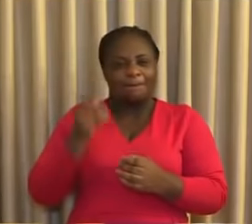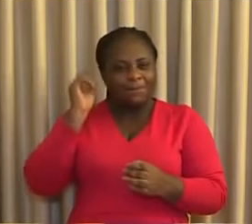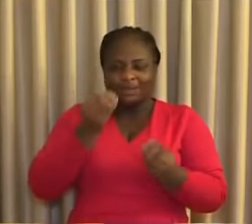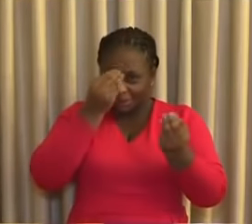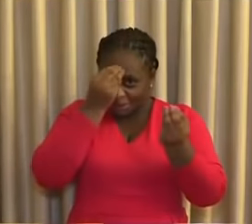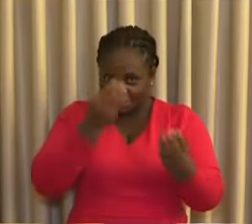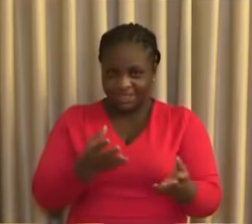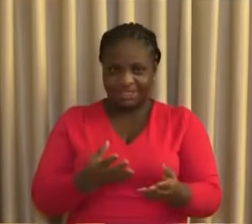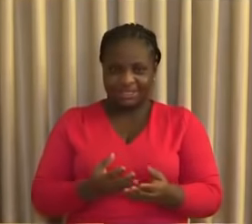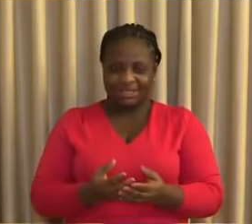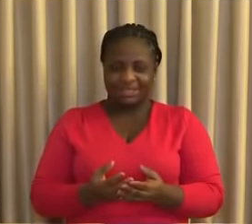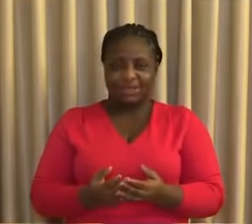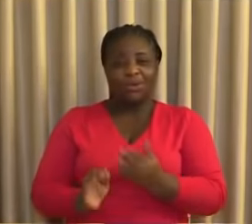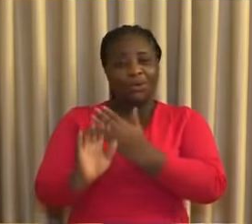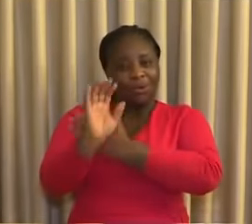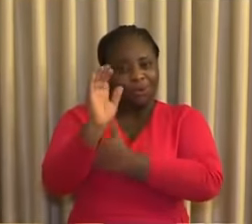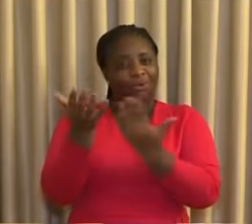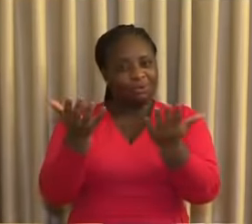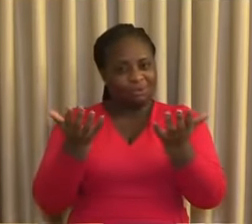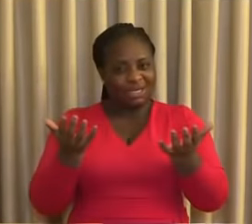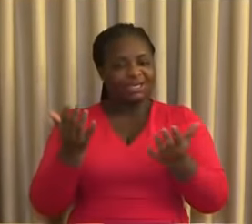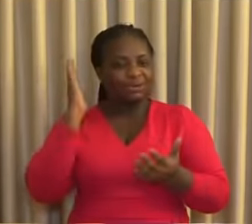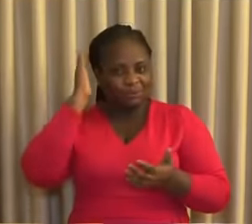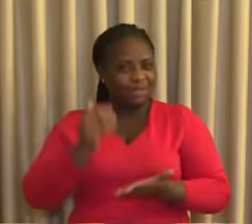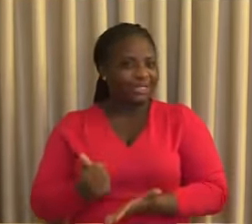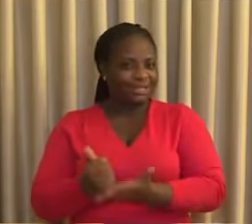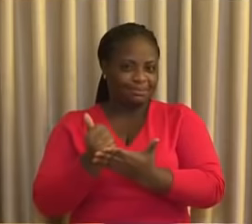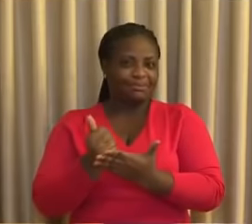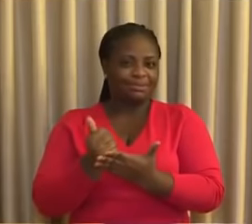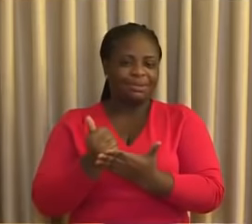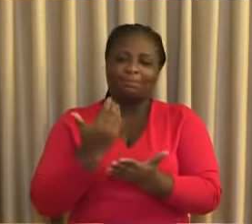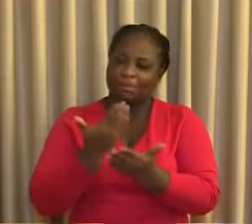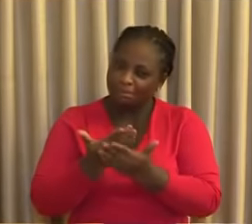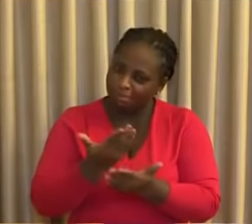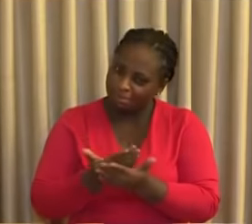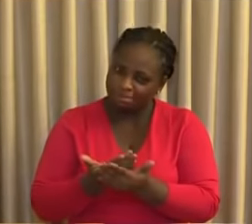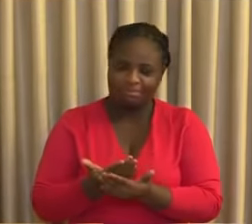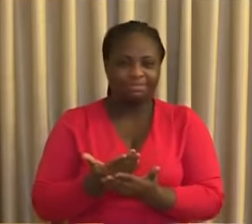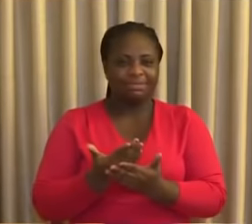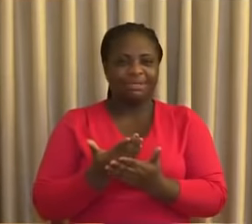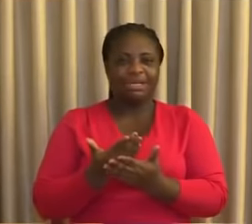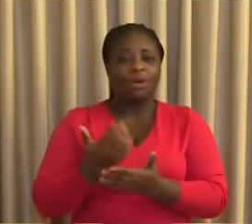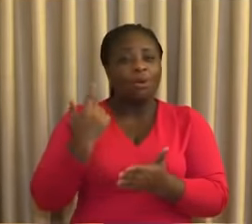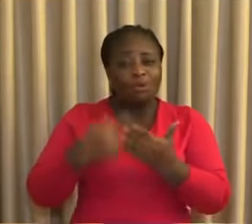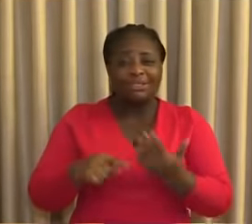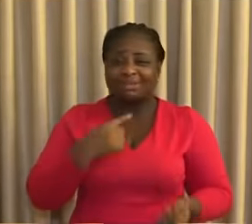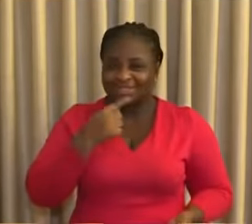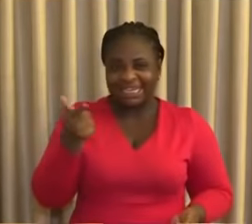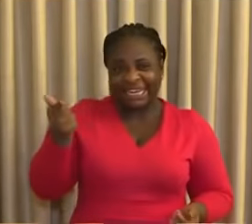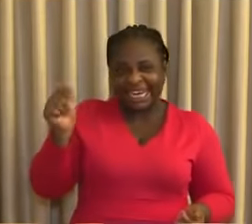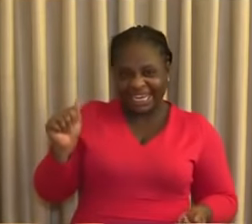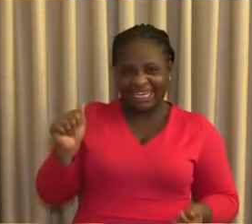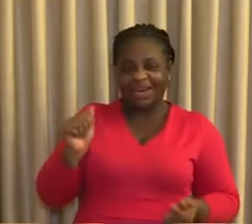adaroma ebeboye mi panyefai sanene ni wie nye fe nye boa moden